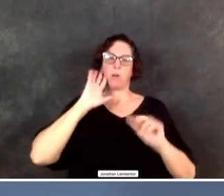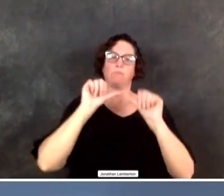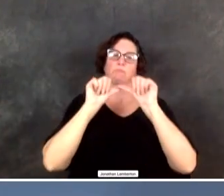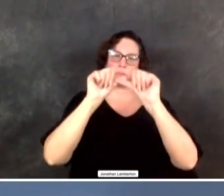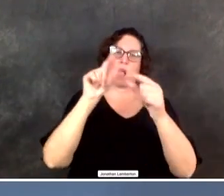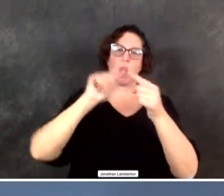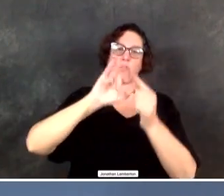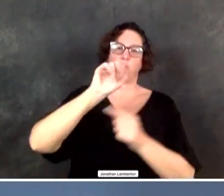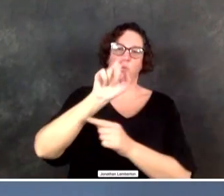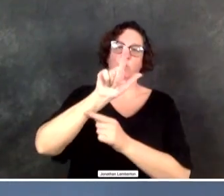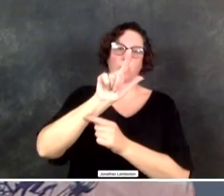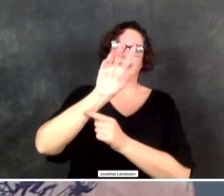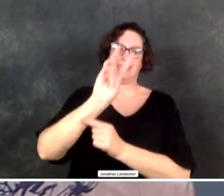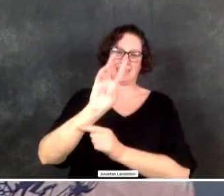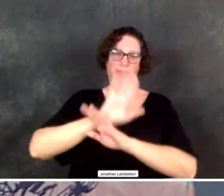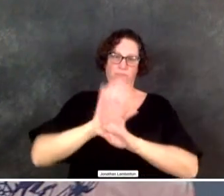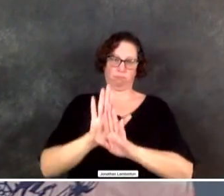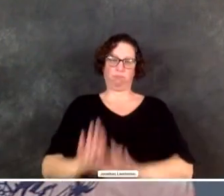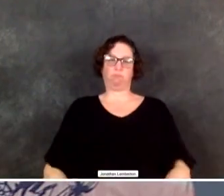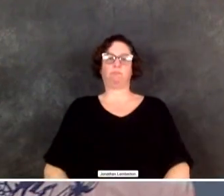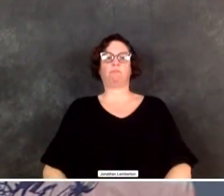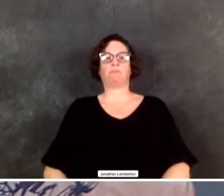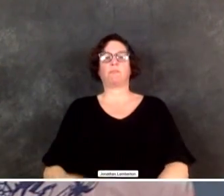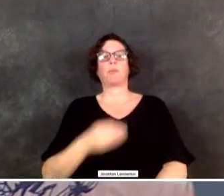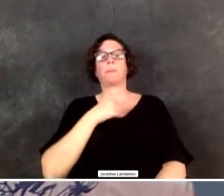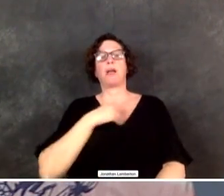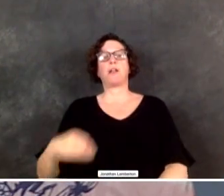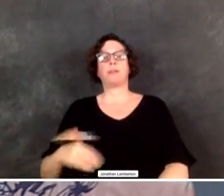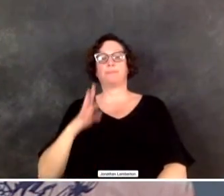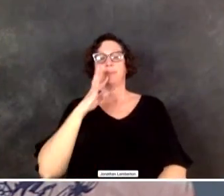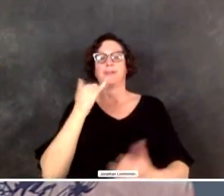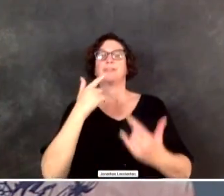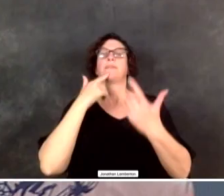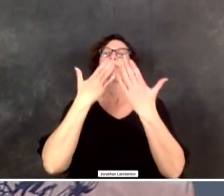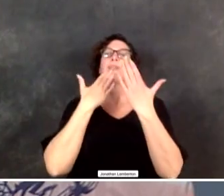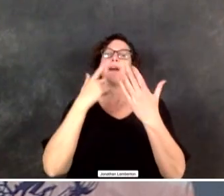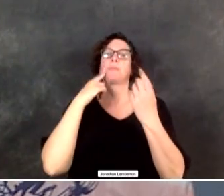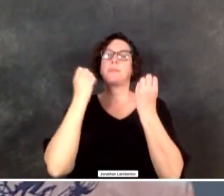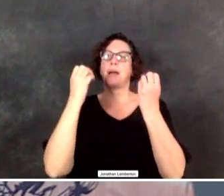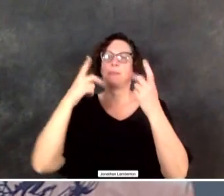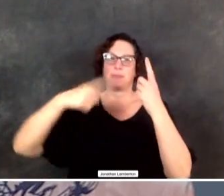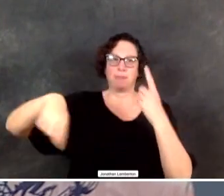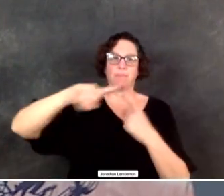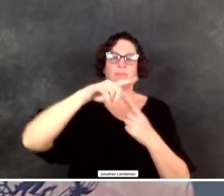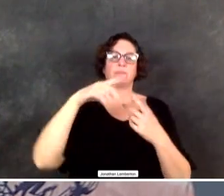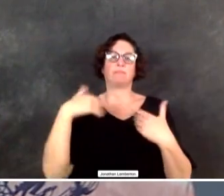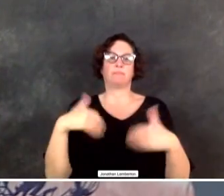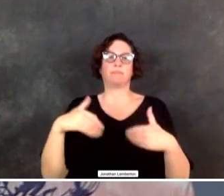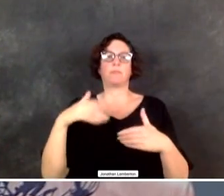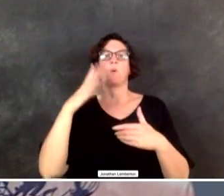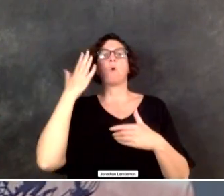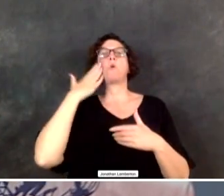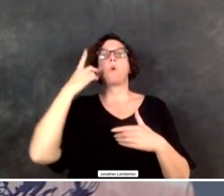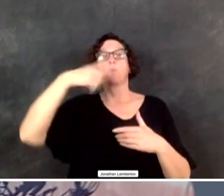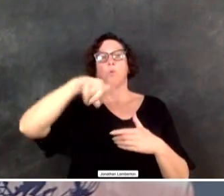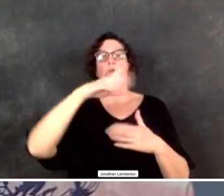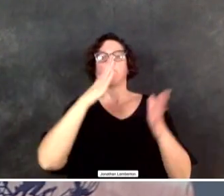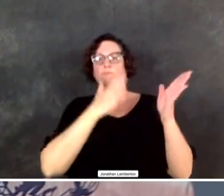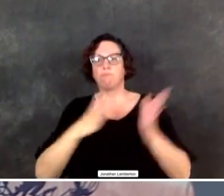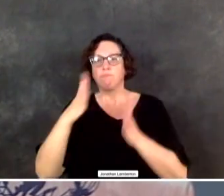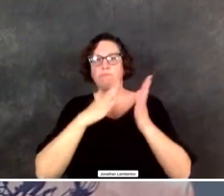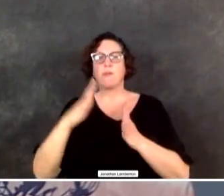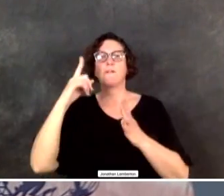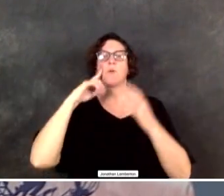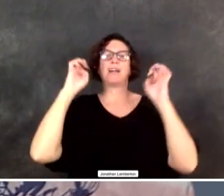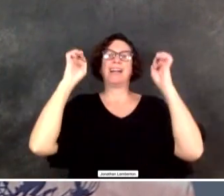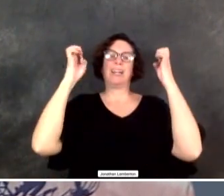I know a lot of people all over the city are getting ready for Easter tomorrow. I want to wish you a happy Easter in advance, even